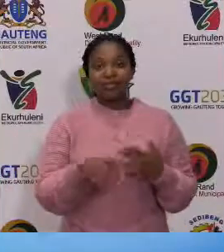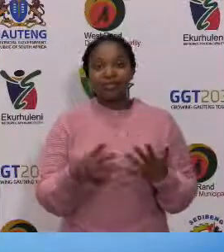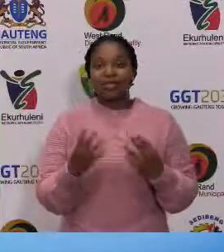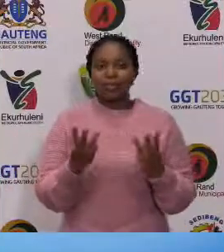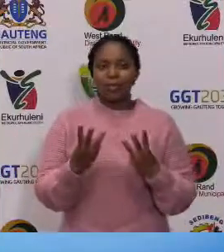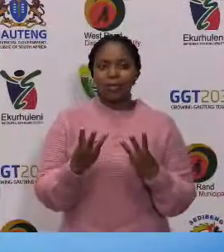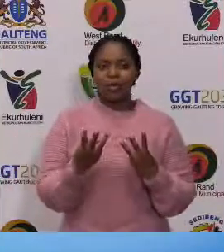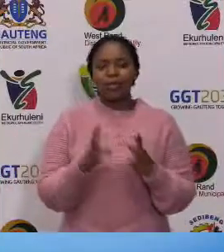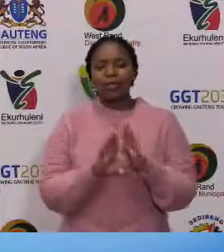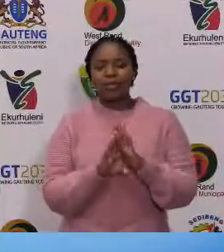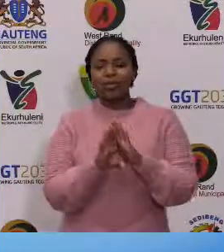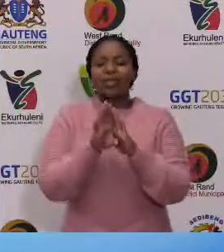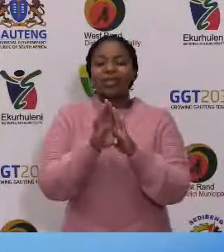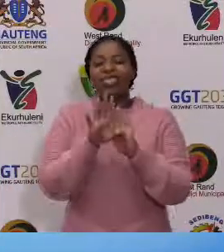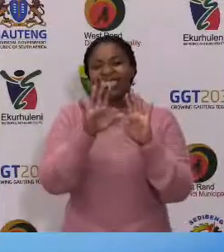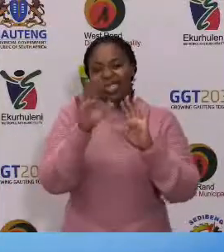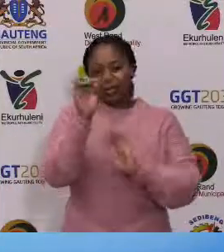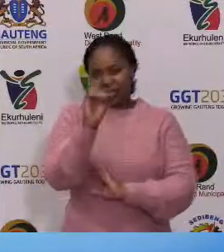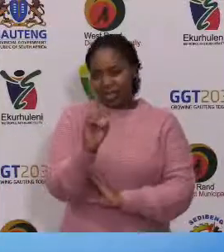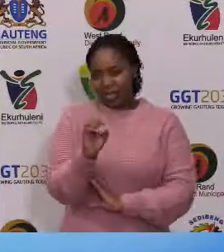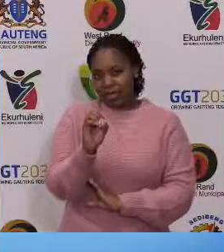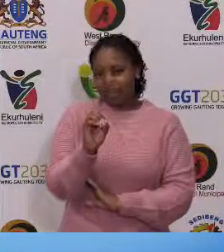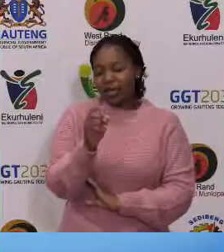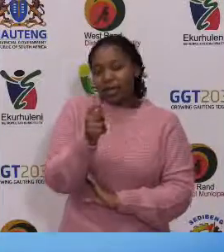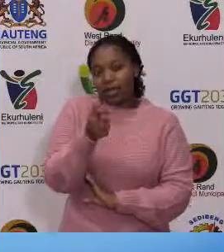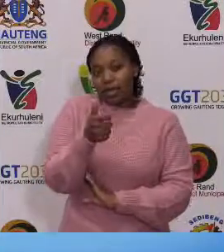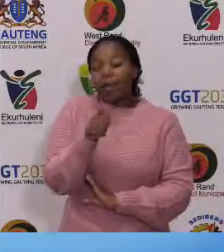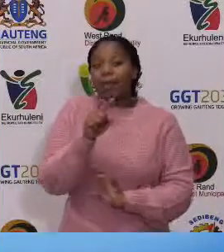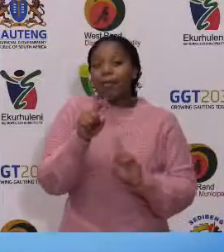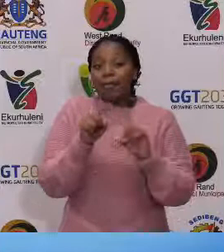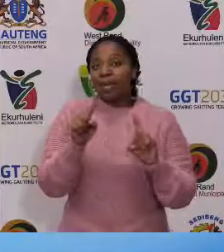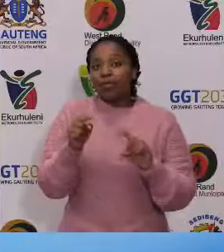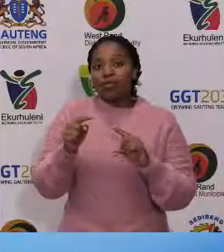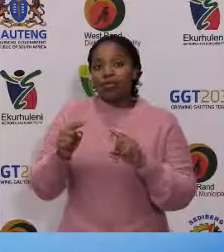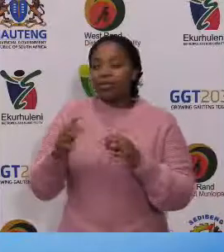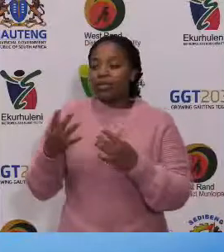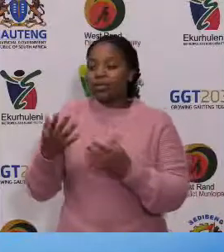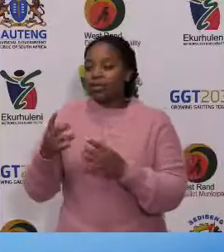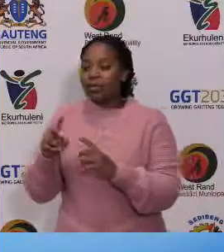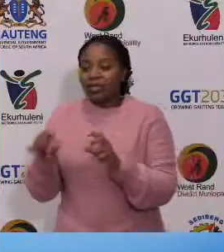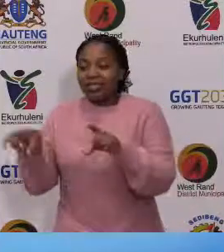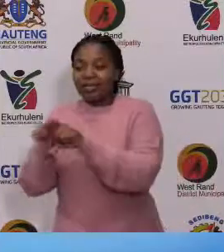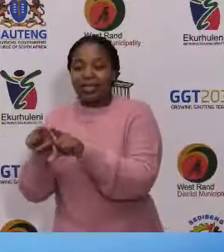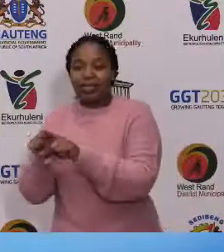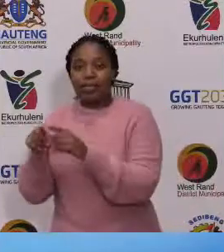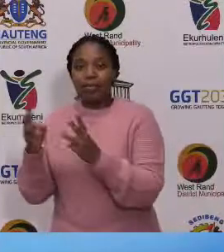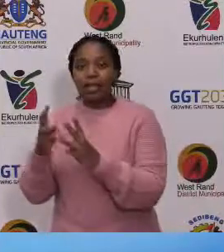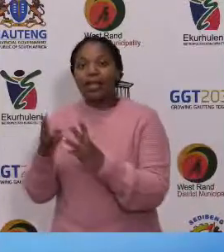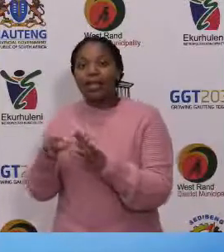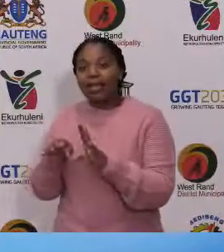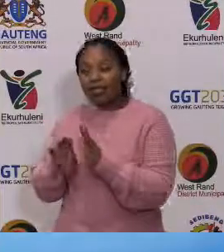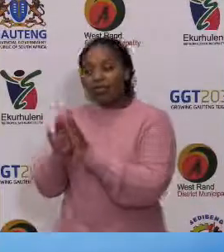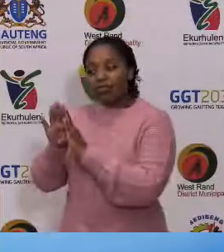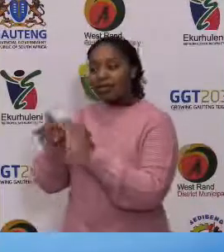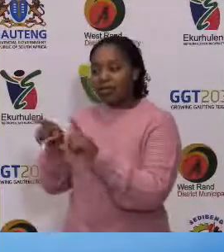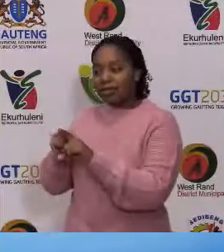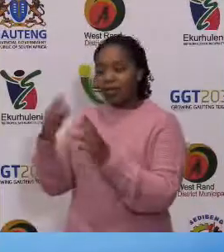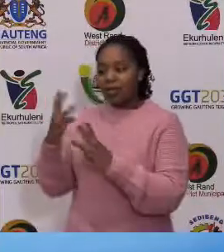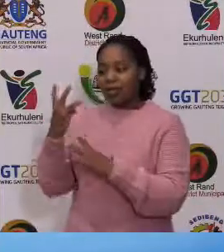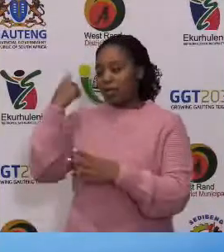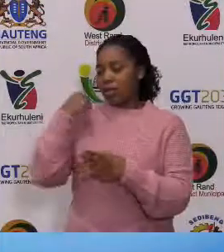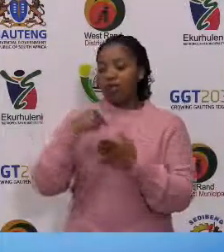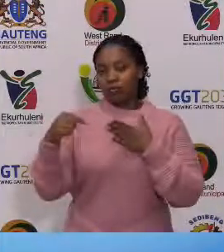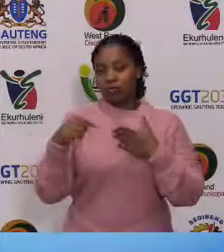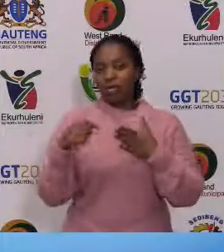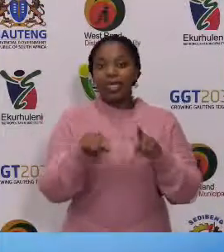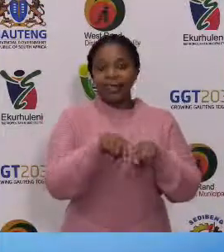than 10%. It doesn't account entirely for the increase in the number of cases that we're seeing in that red line. So I